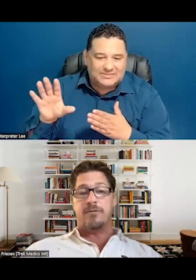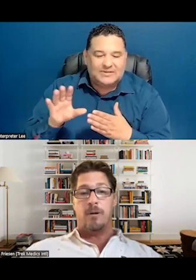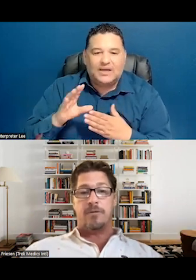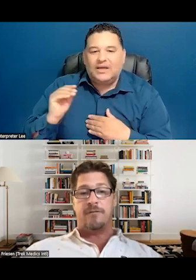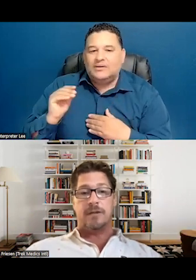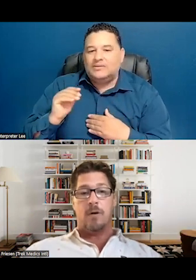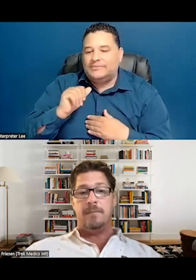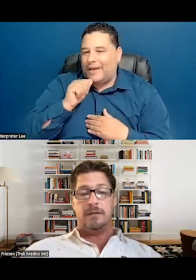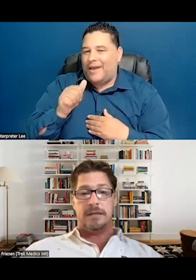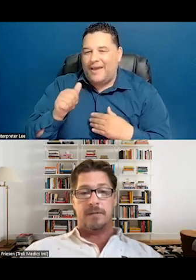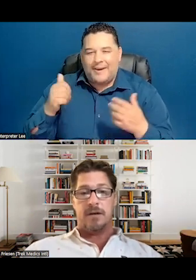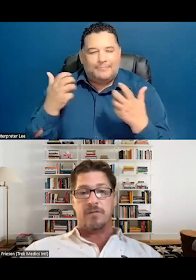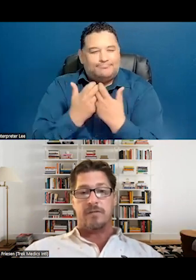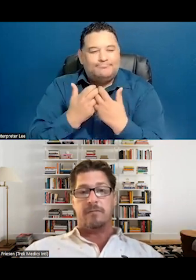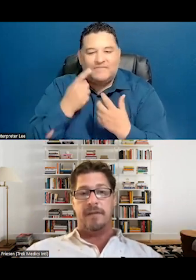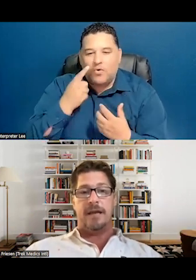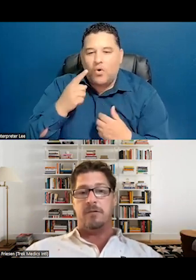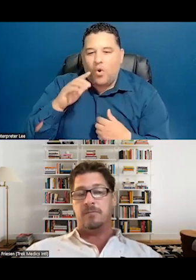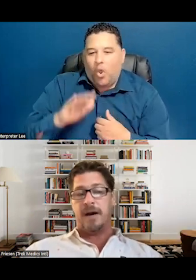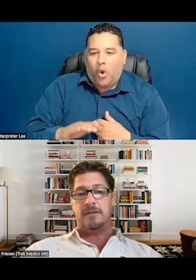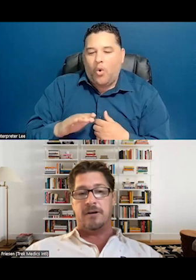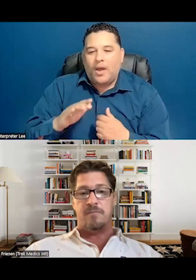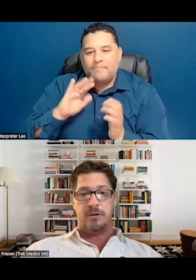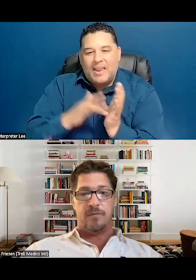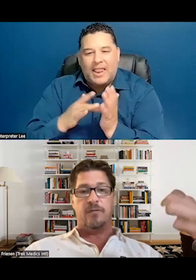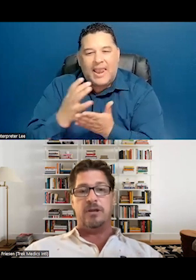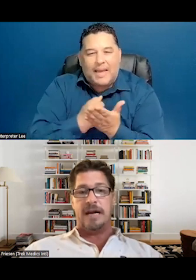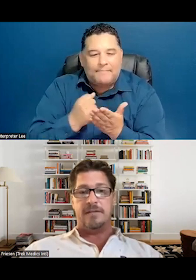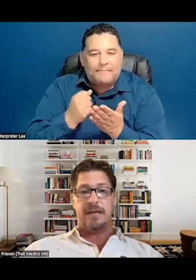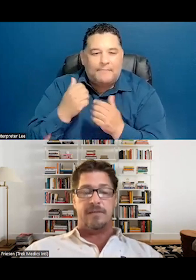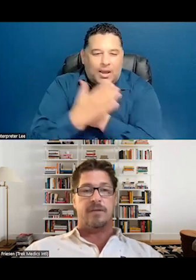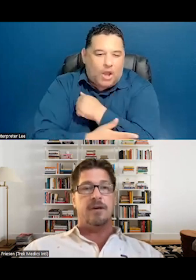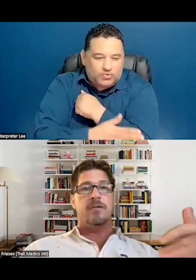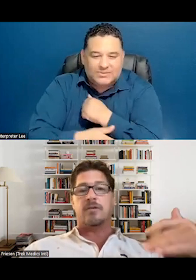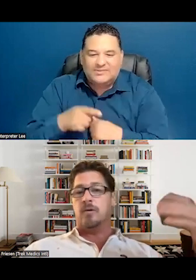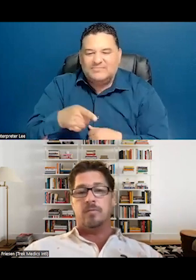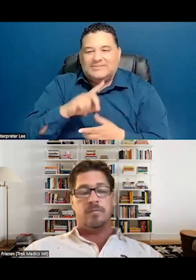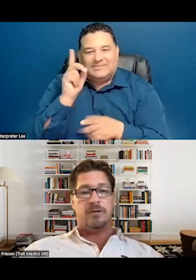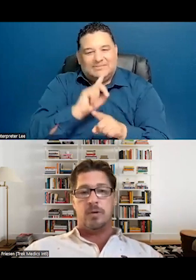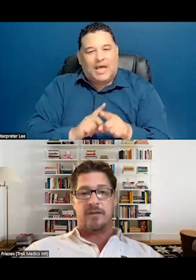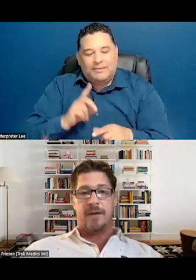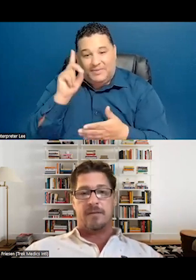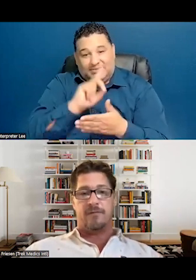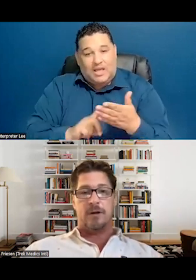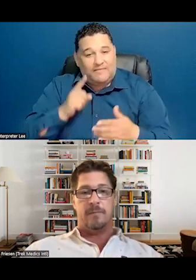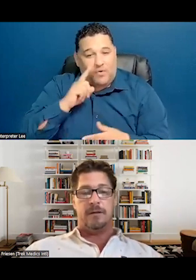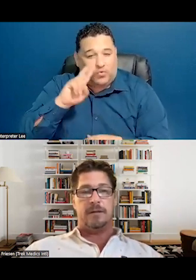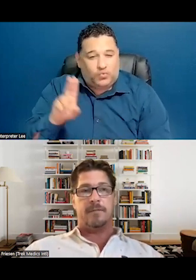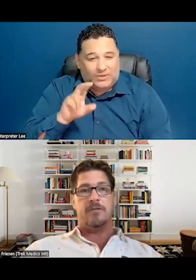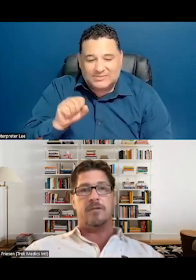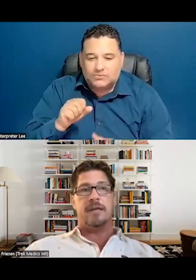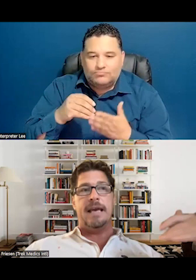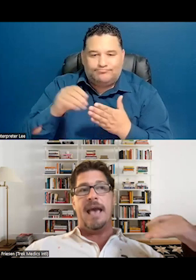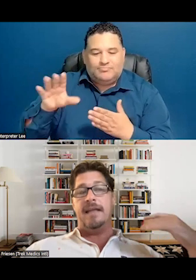necessarily appropriate for low and middle income countries, right? They were by and large built for the United States. So they're too expensive for low and middle